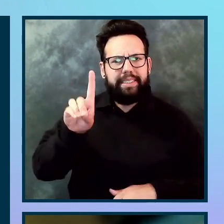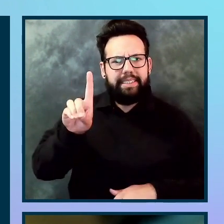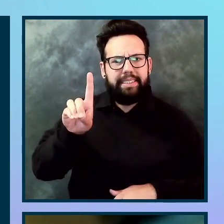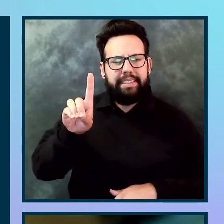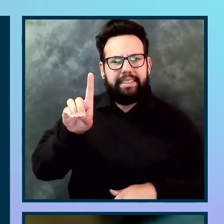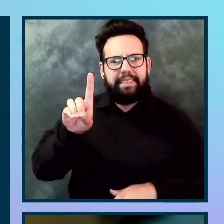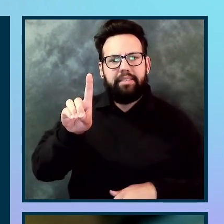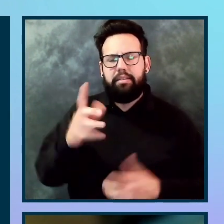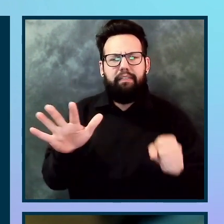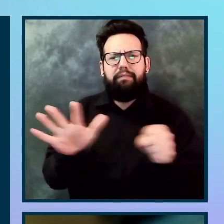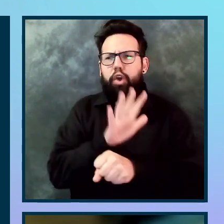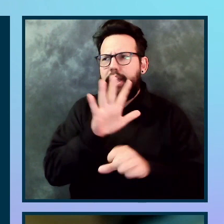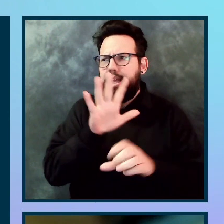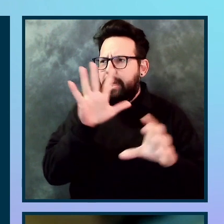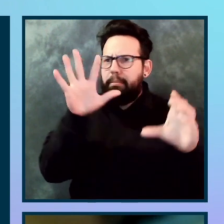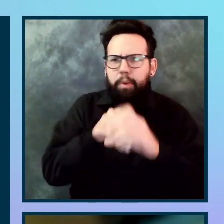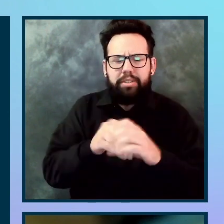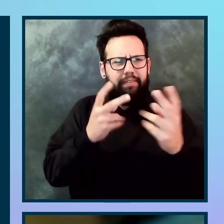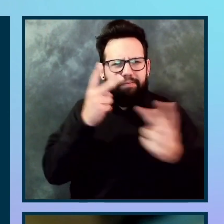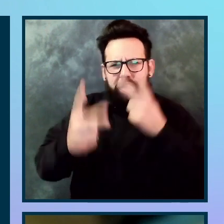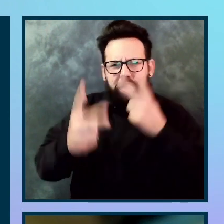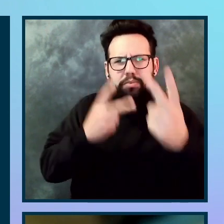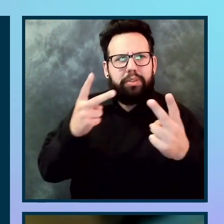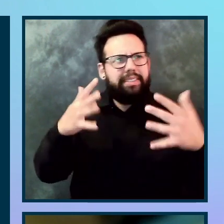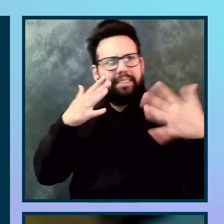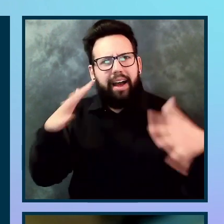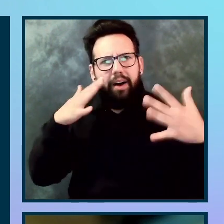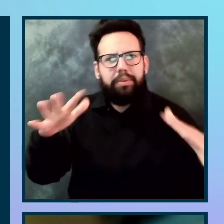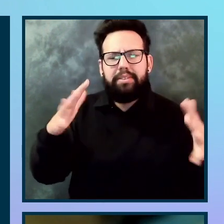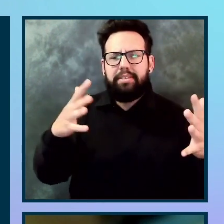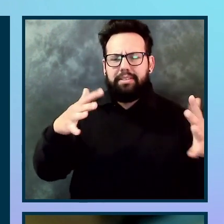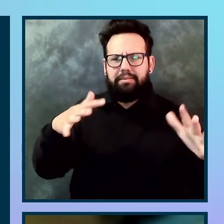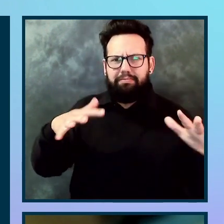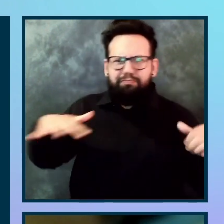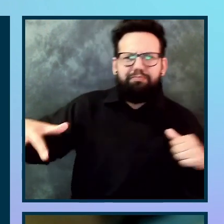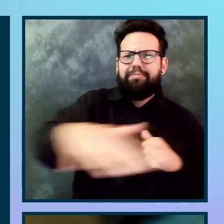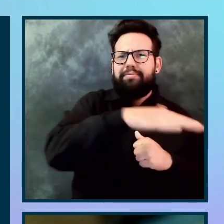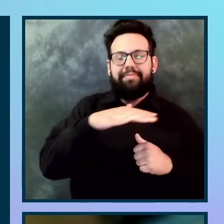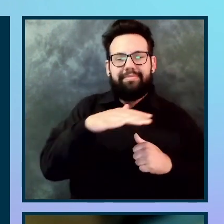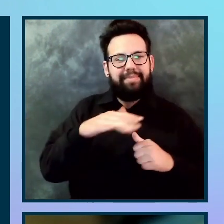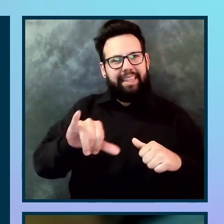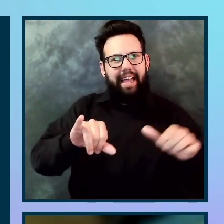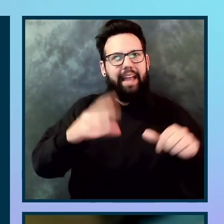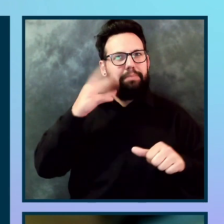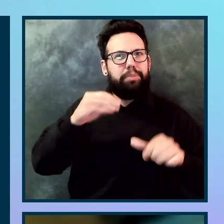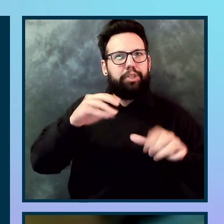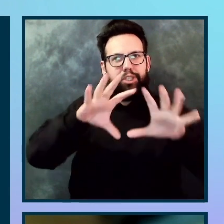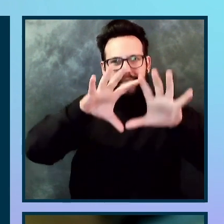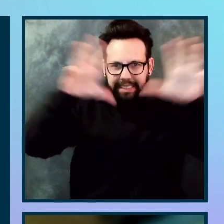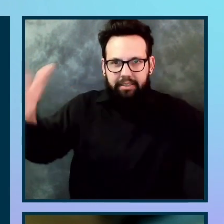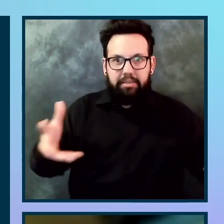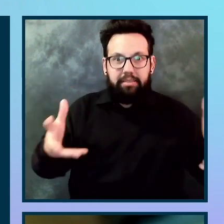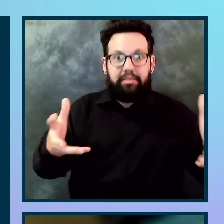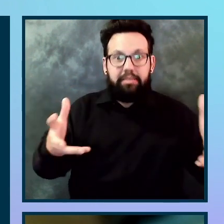fully immersive visuals, sounds, haptics, and they're typically added together to help the user have an illusion that